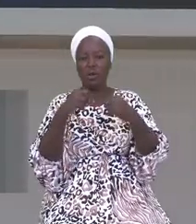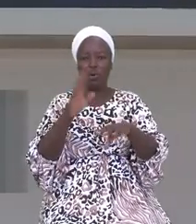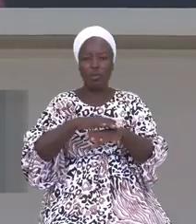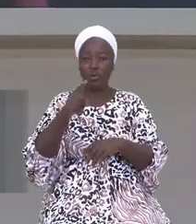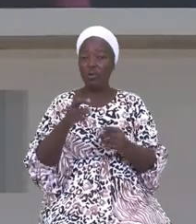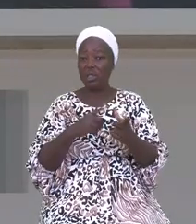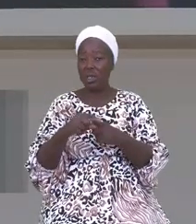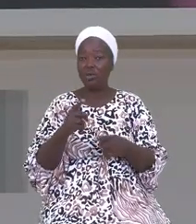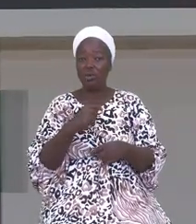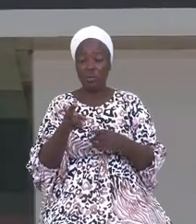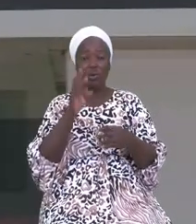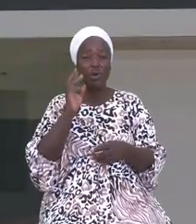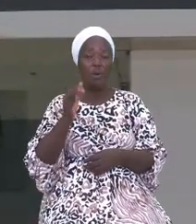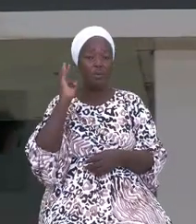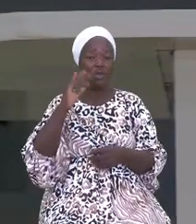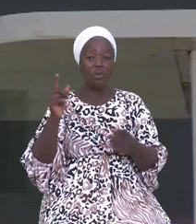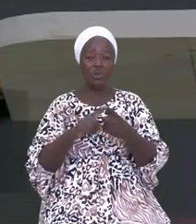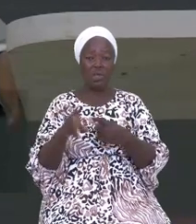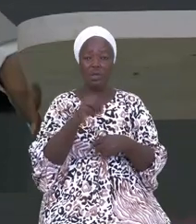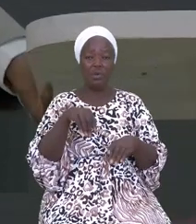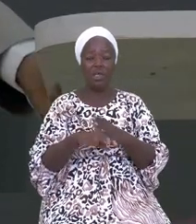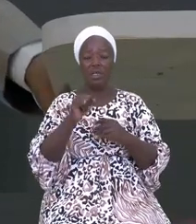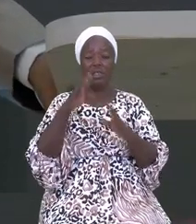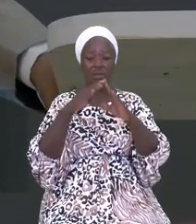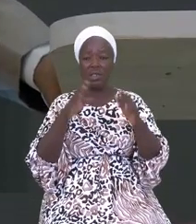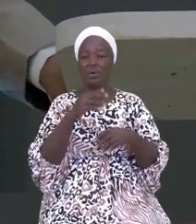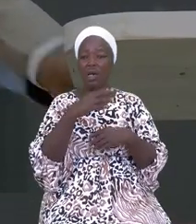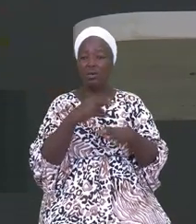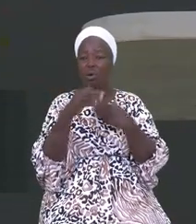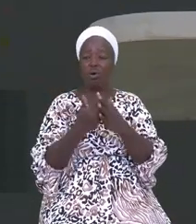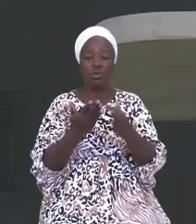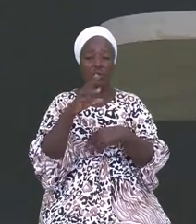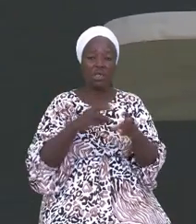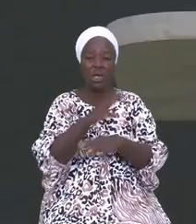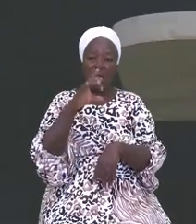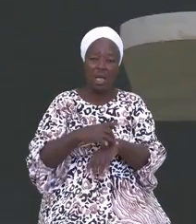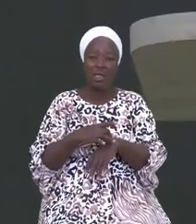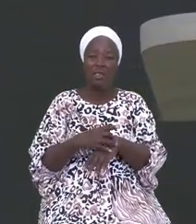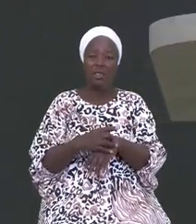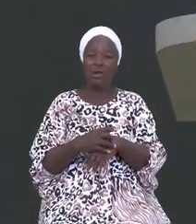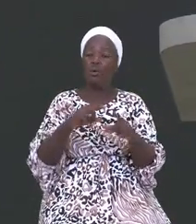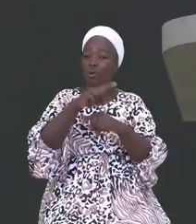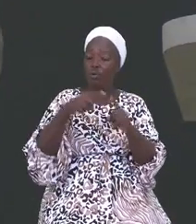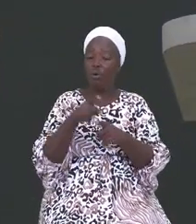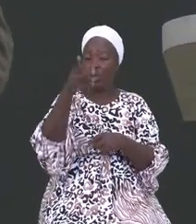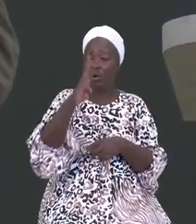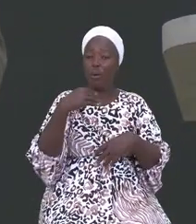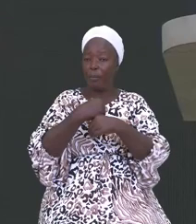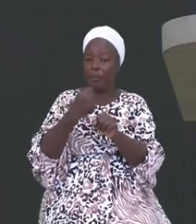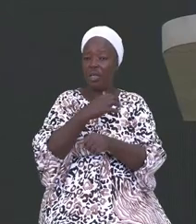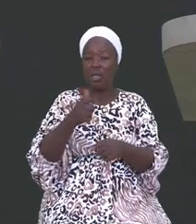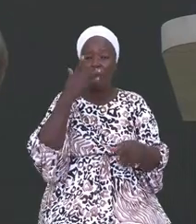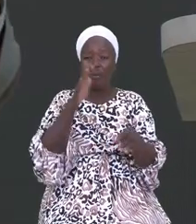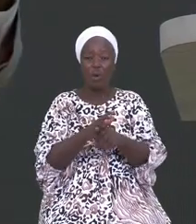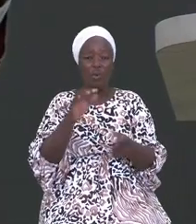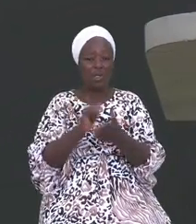you'll be witnesses unto him in Jerusalem, Samaria, and to the uttermost part of the earth, when God makes a promise that he